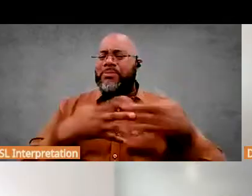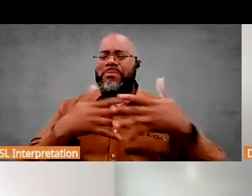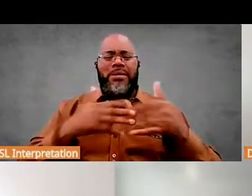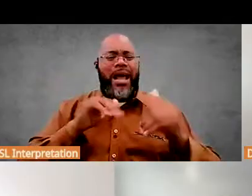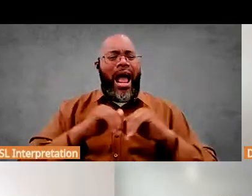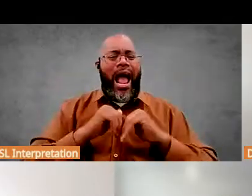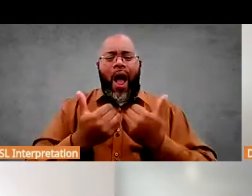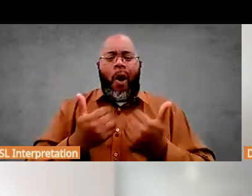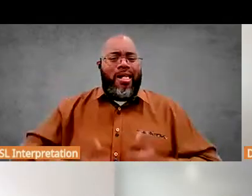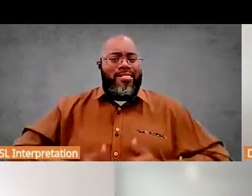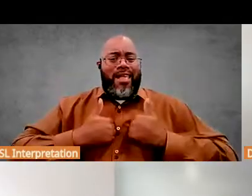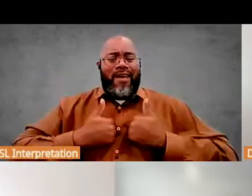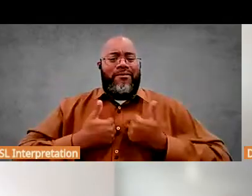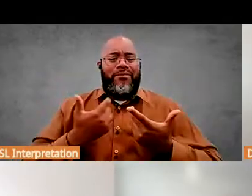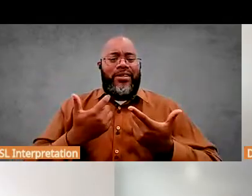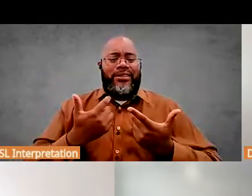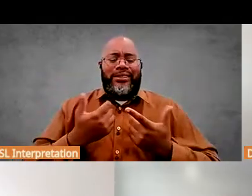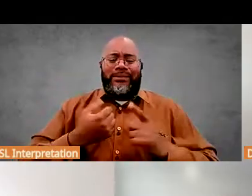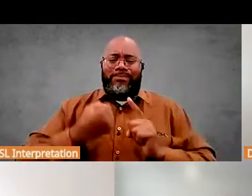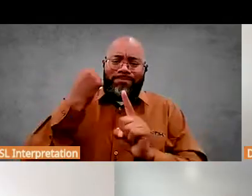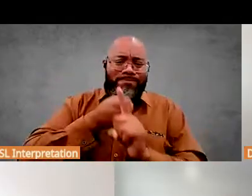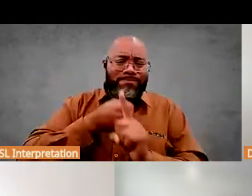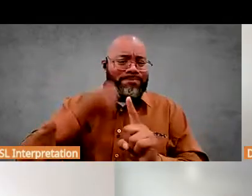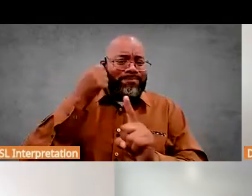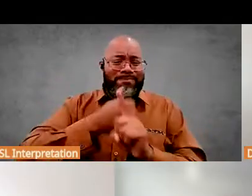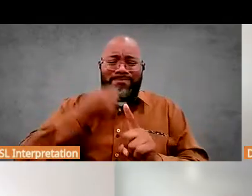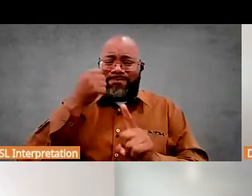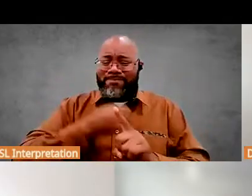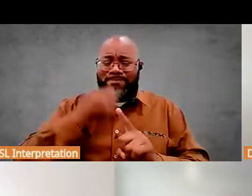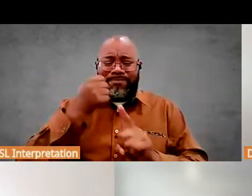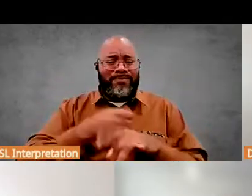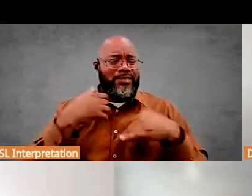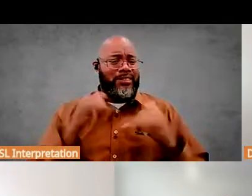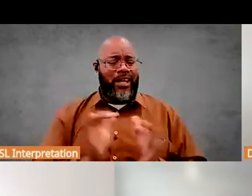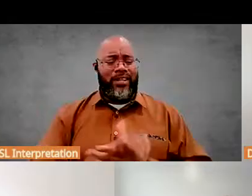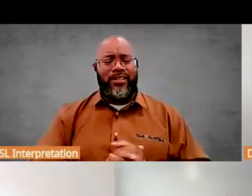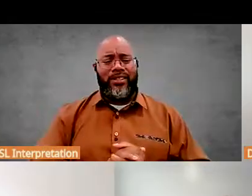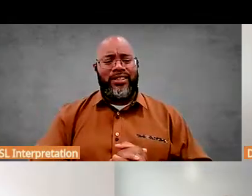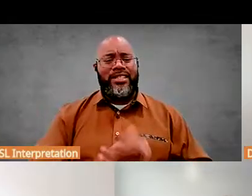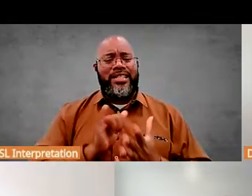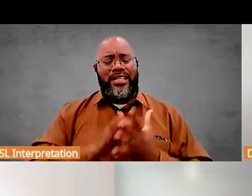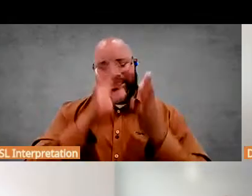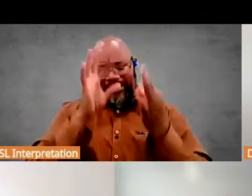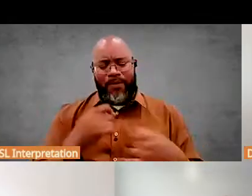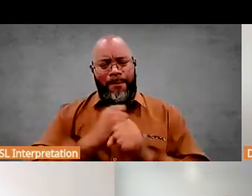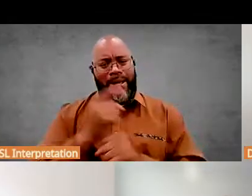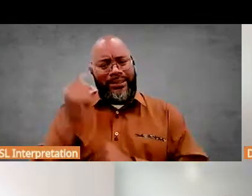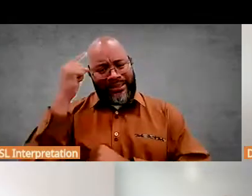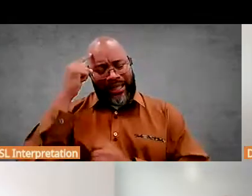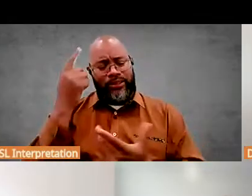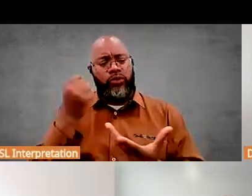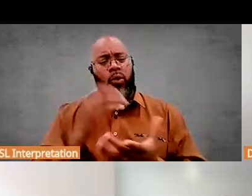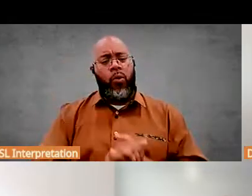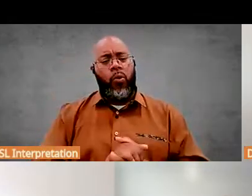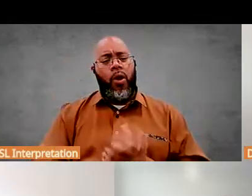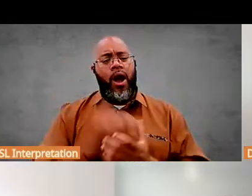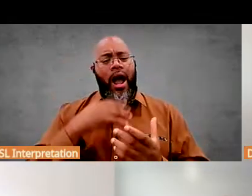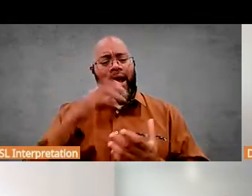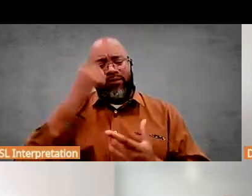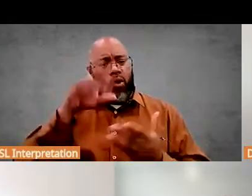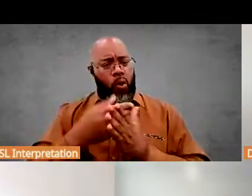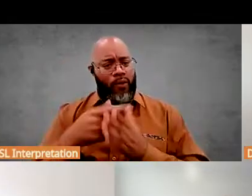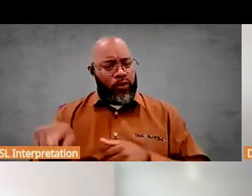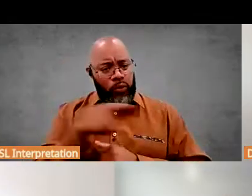life has thrown, different punches and whatnot. Yeah. So that definitely makes sense. And so I guess for all of